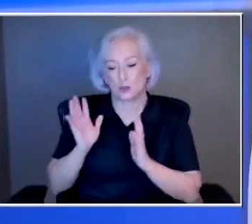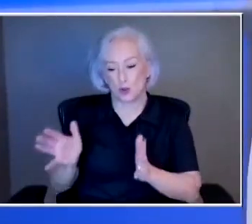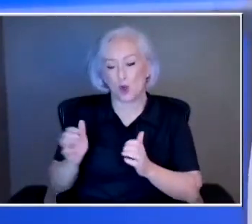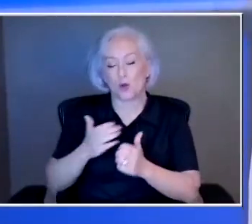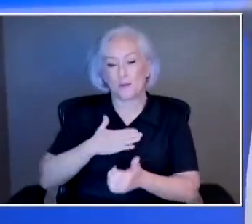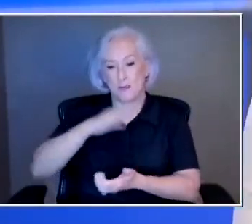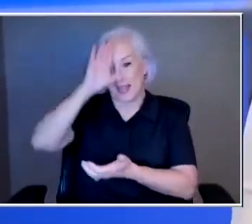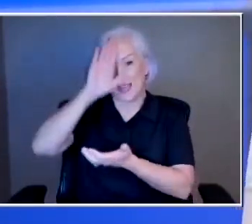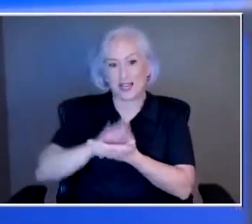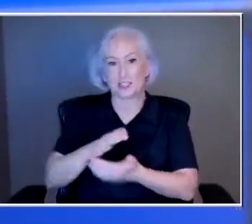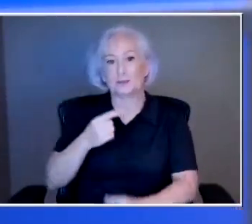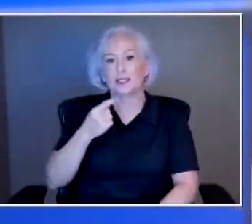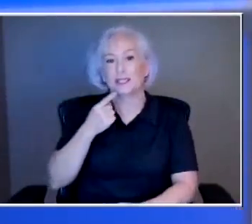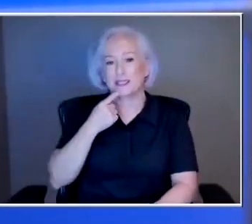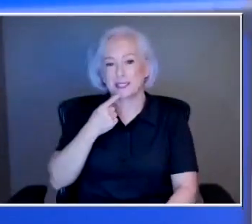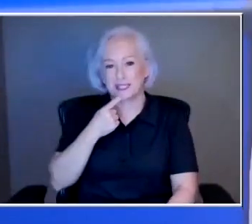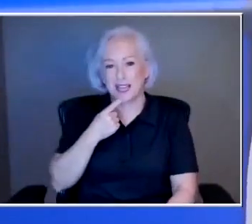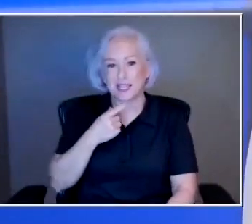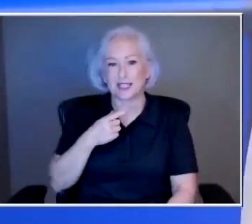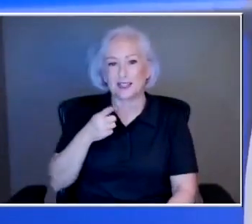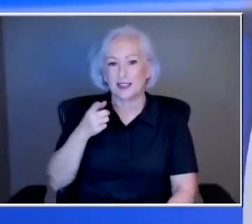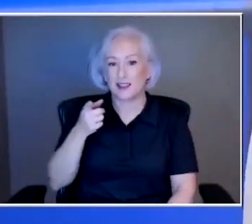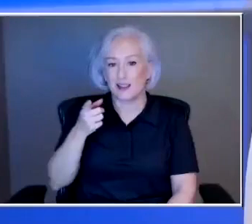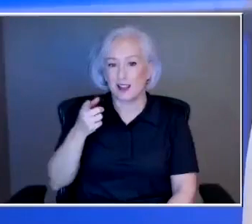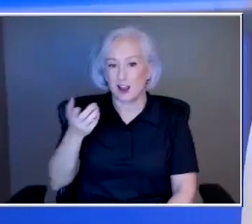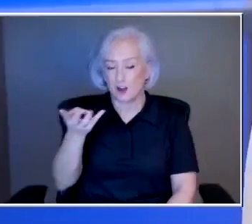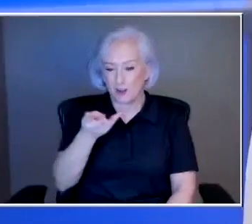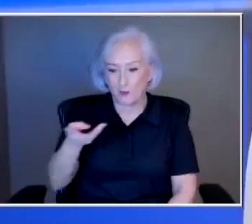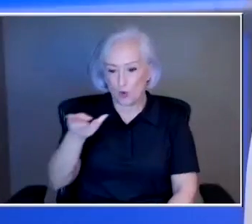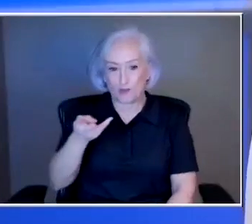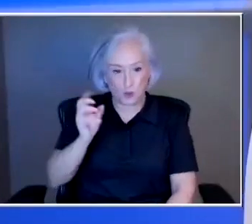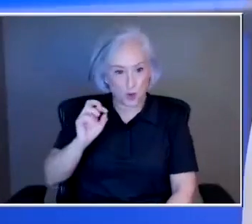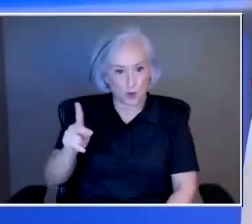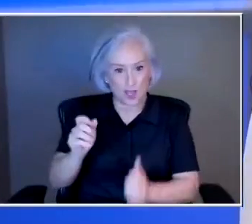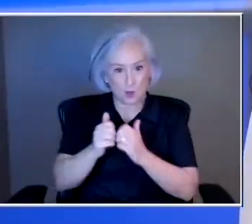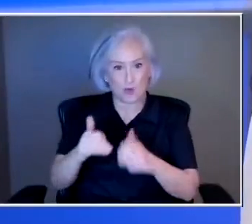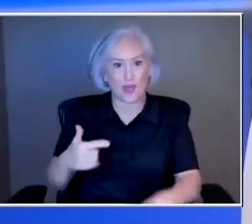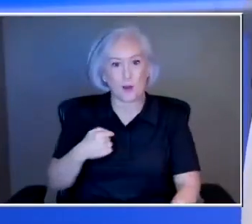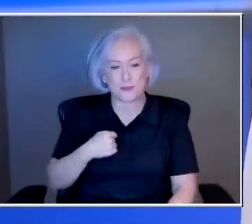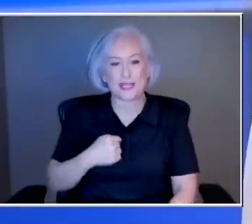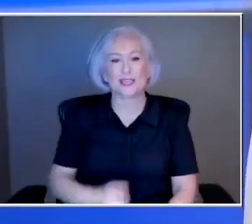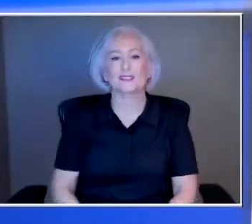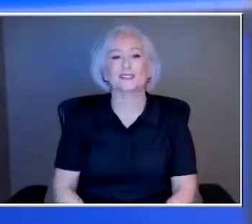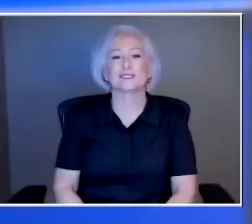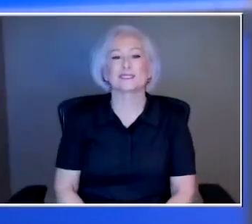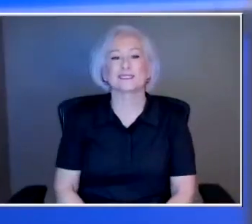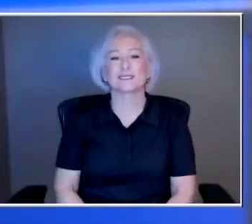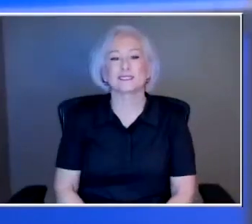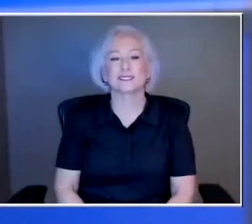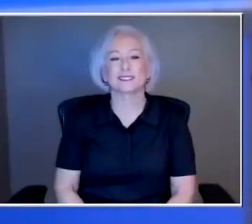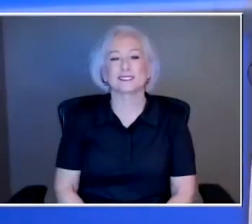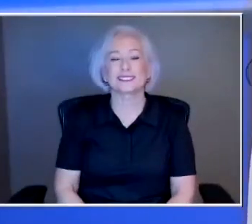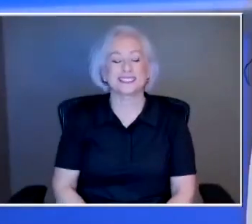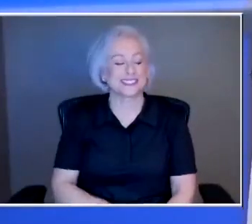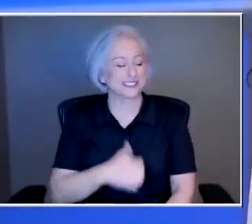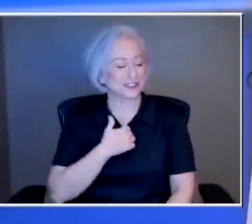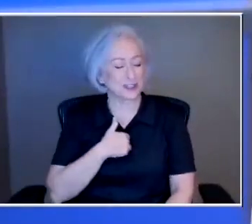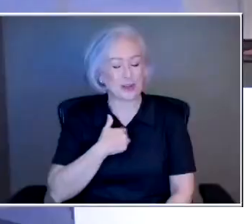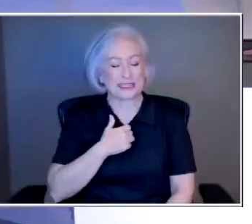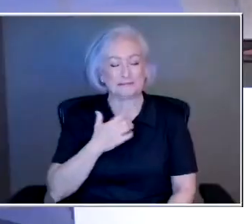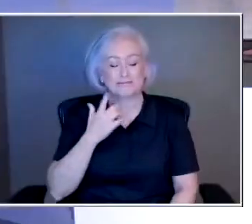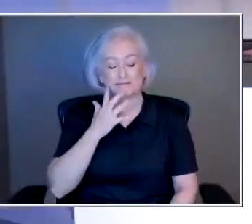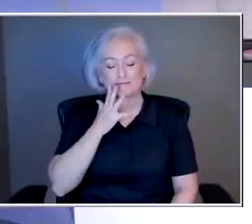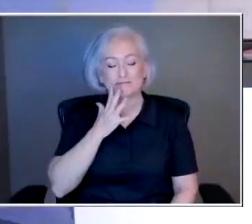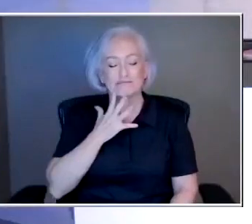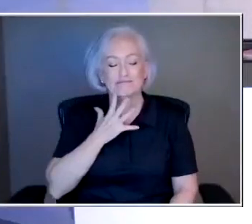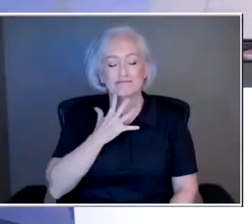him, are you guys all going to be okay without me? And sorry. That's okay. You're going to make me cry too, so let's